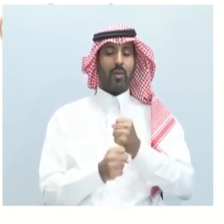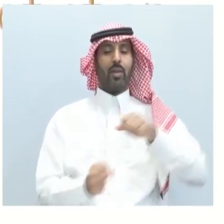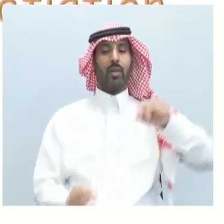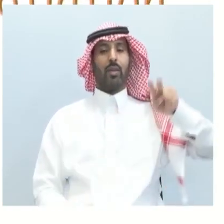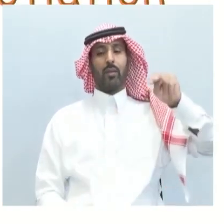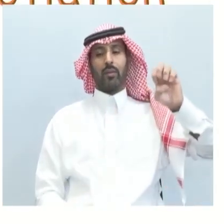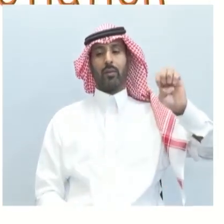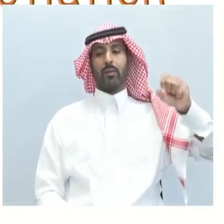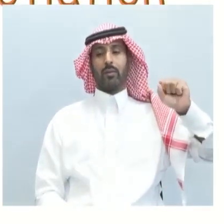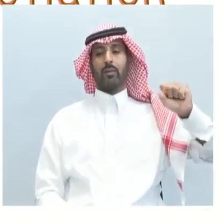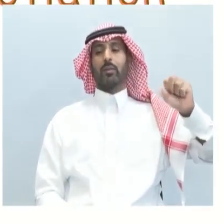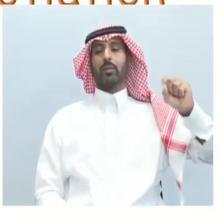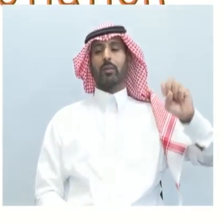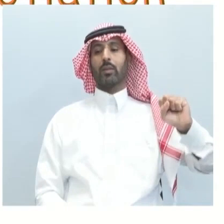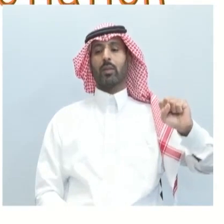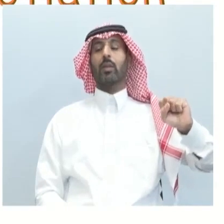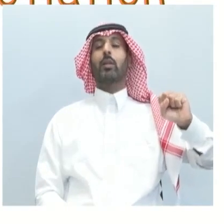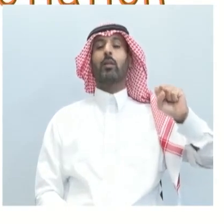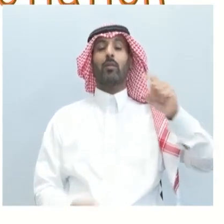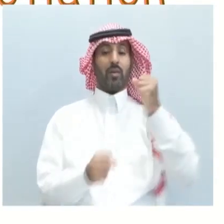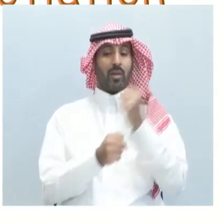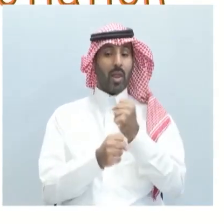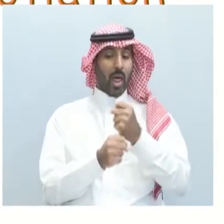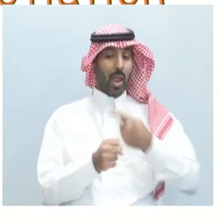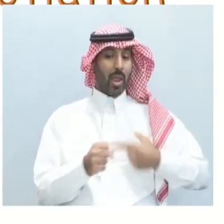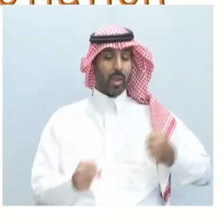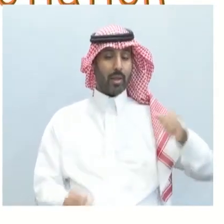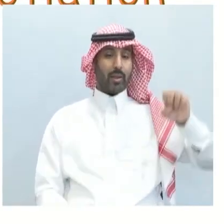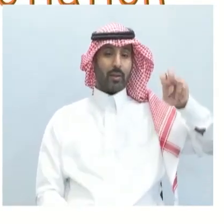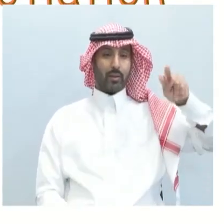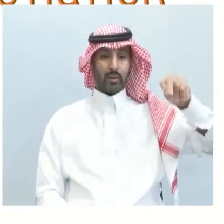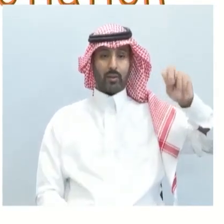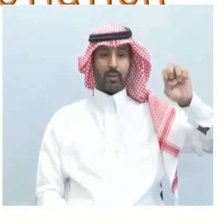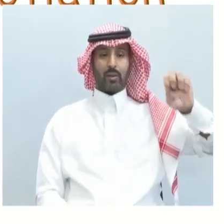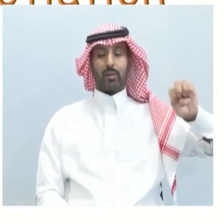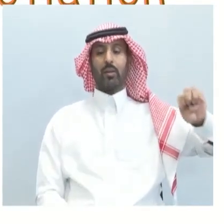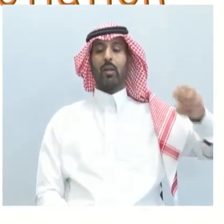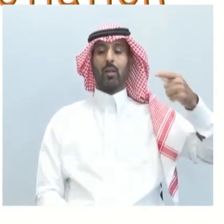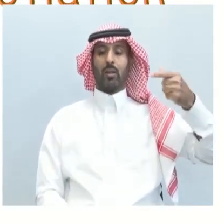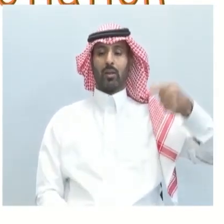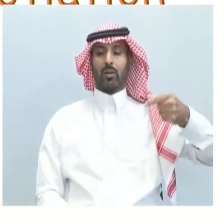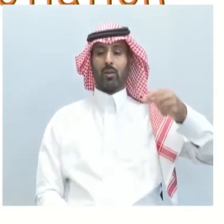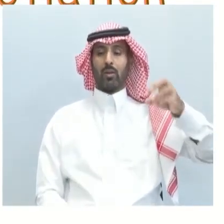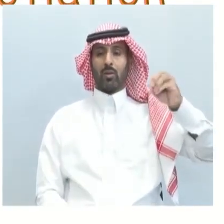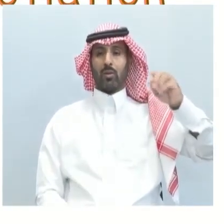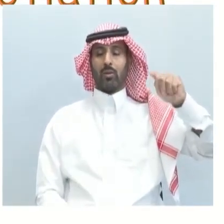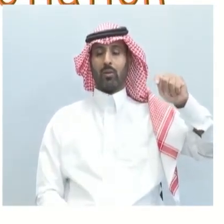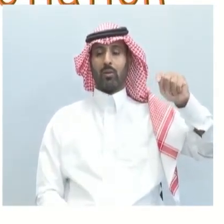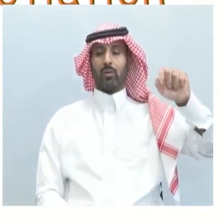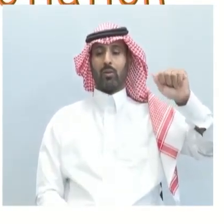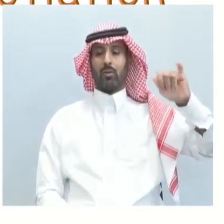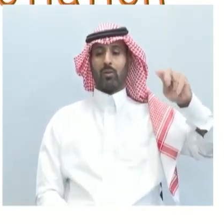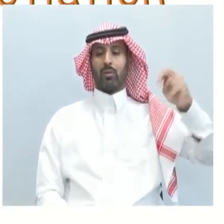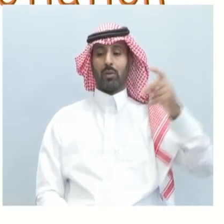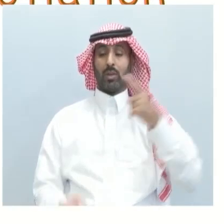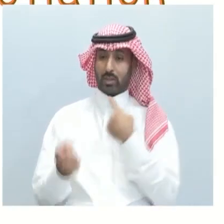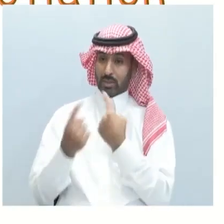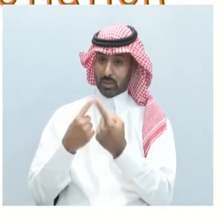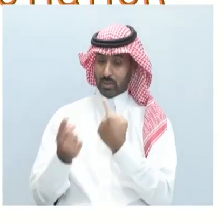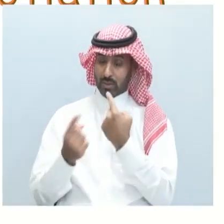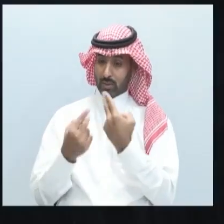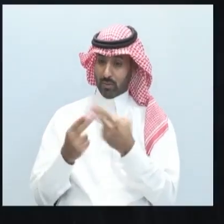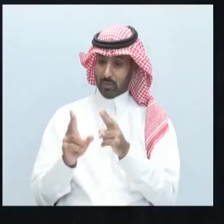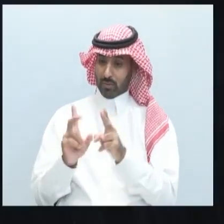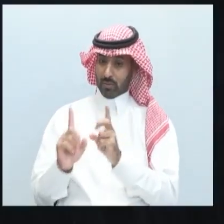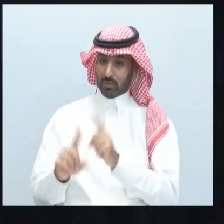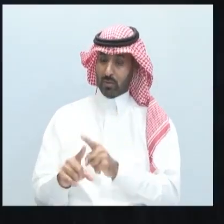the noun negotiation. Negotiation is the noun from negotiating. So the